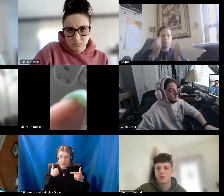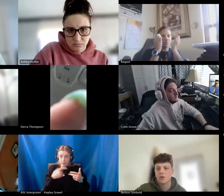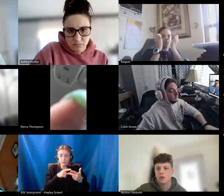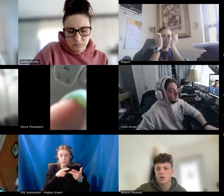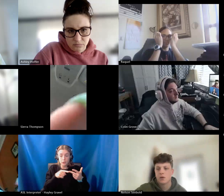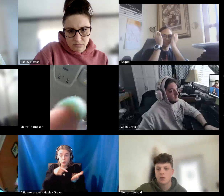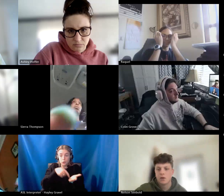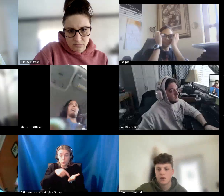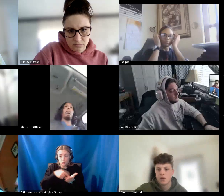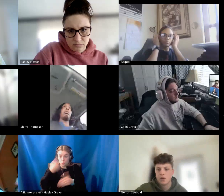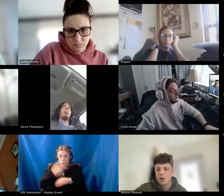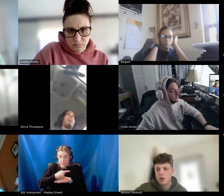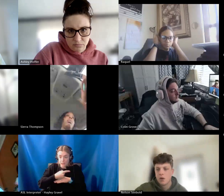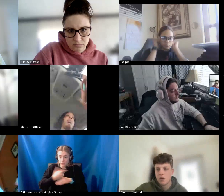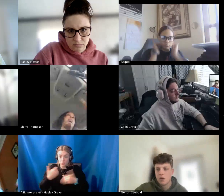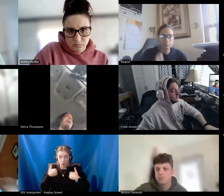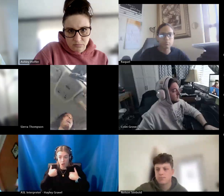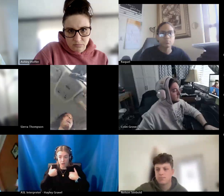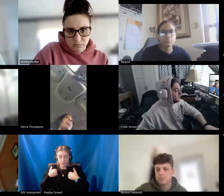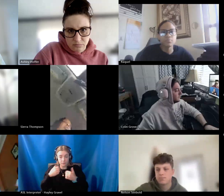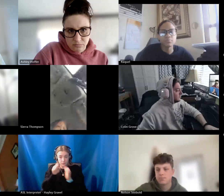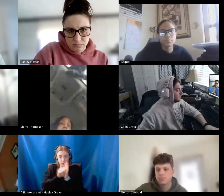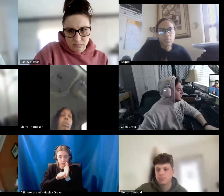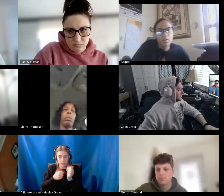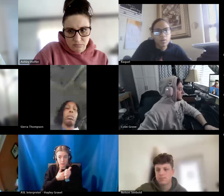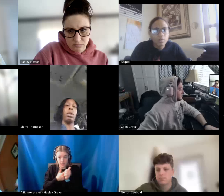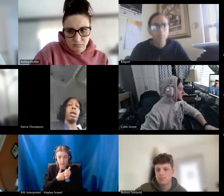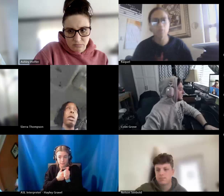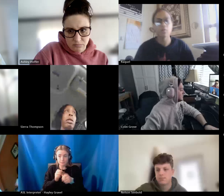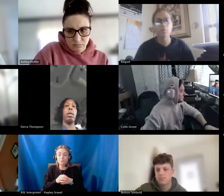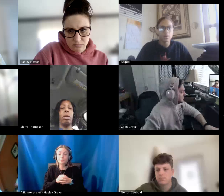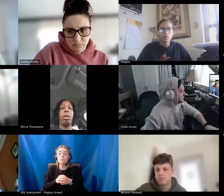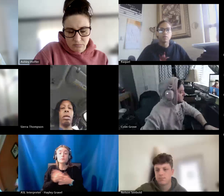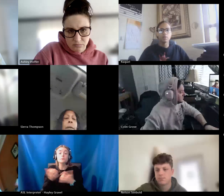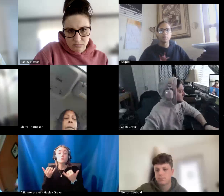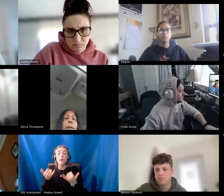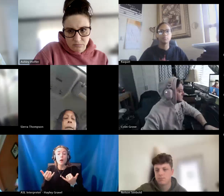What I want to make sure that we're understanding is it's 5:34.